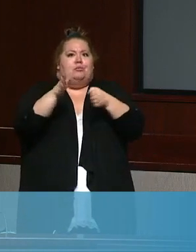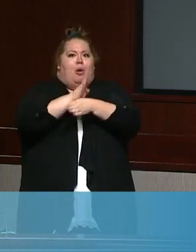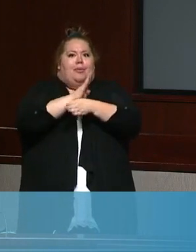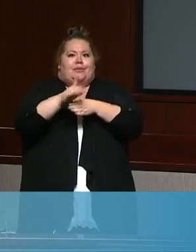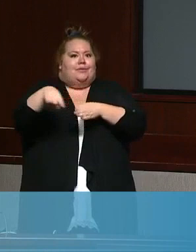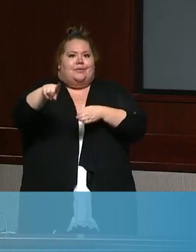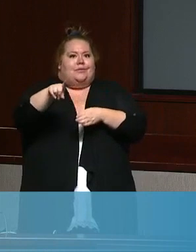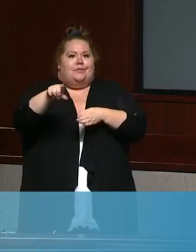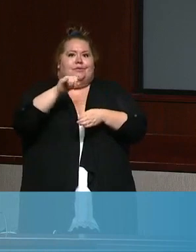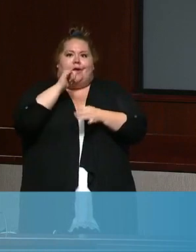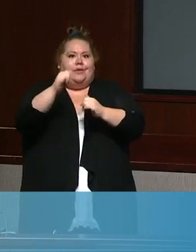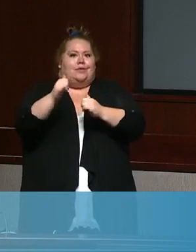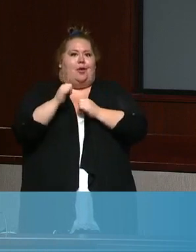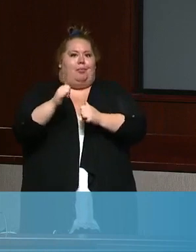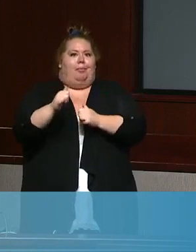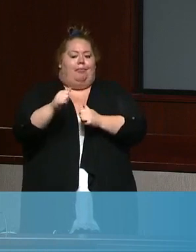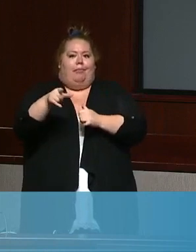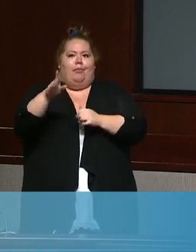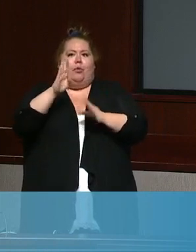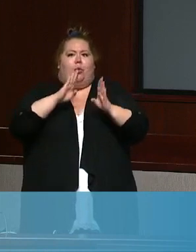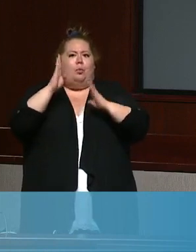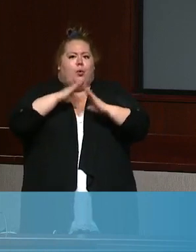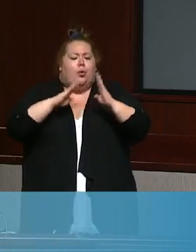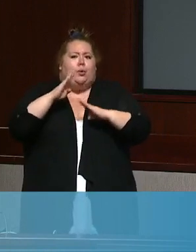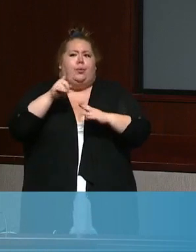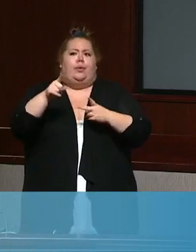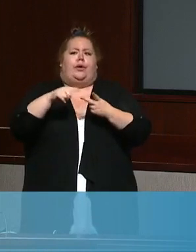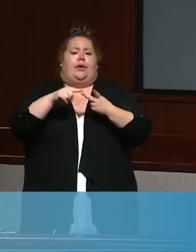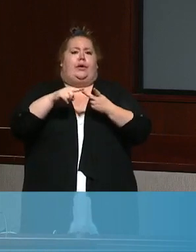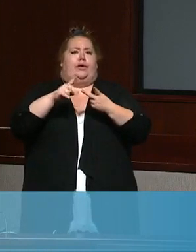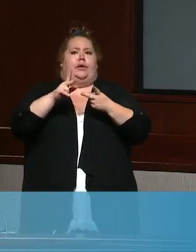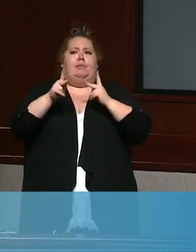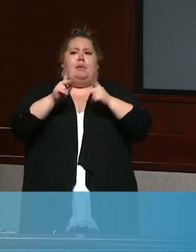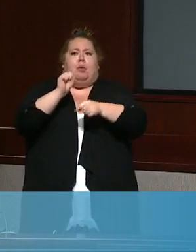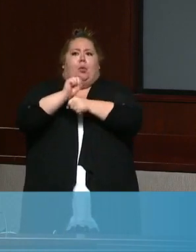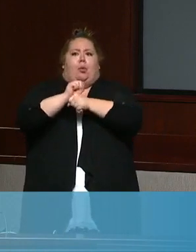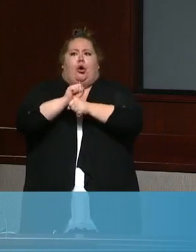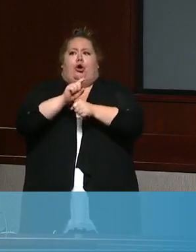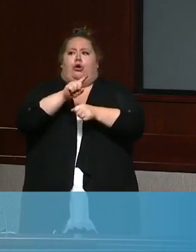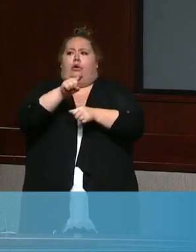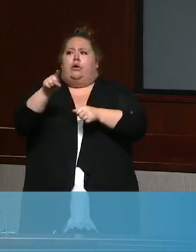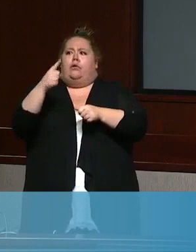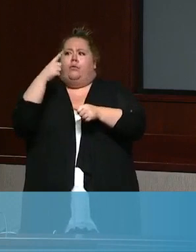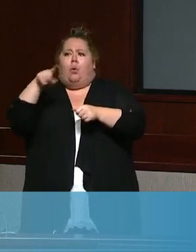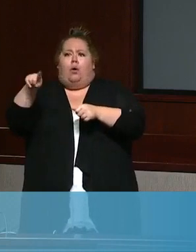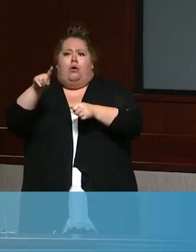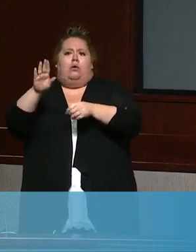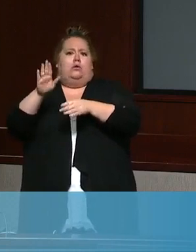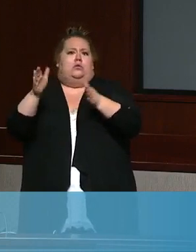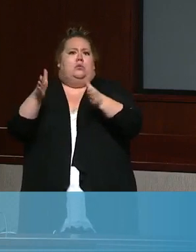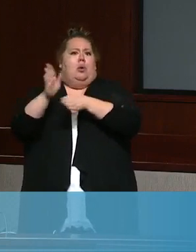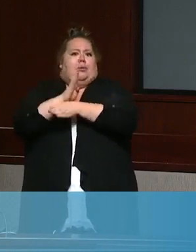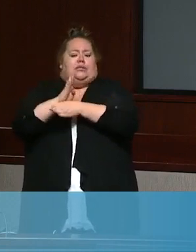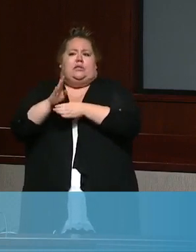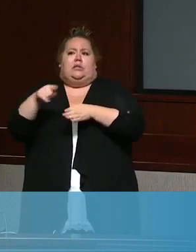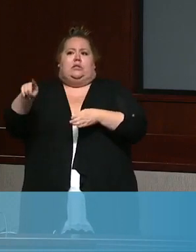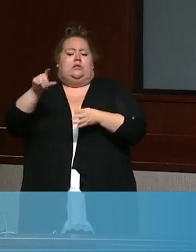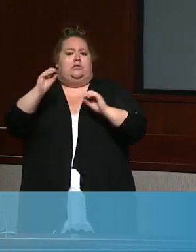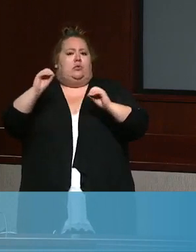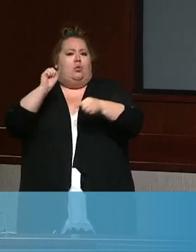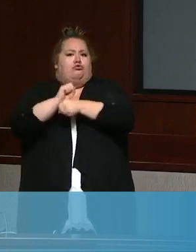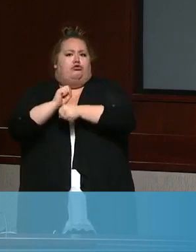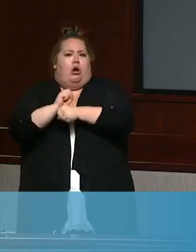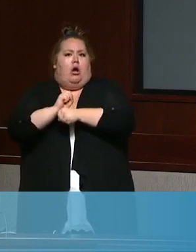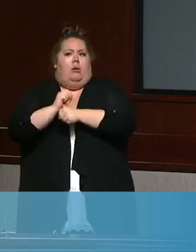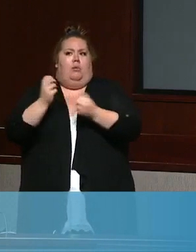their jobs. People that are working for those small businesses have to worry about their jobs. This is about them. We want to